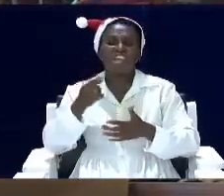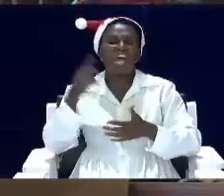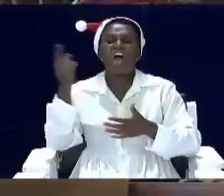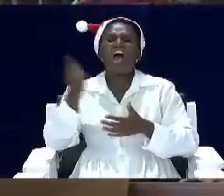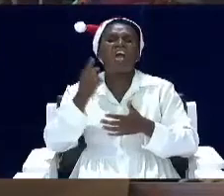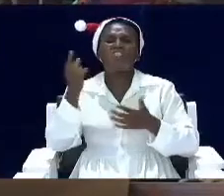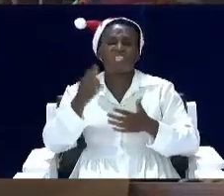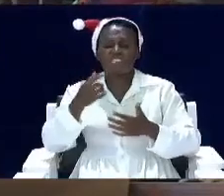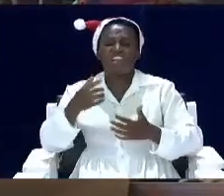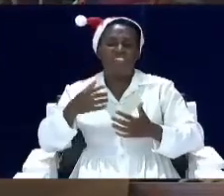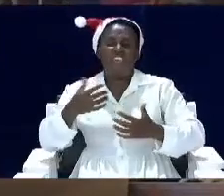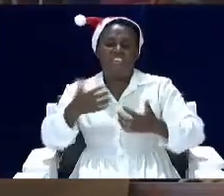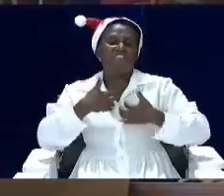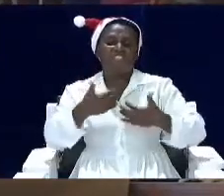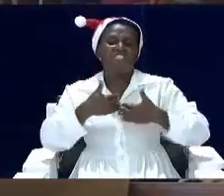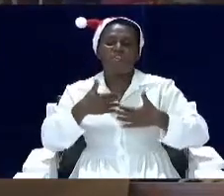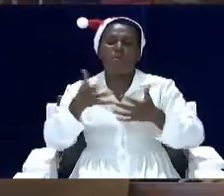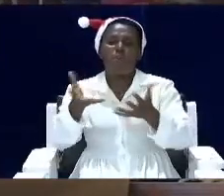thankful.